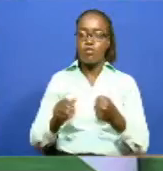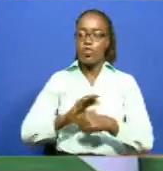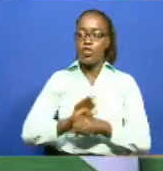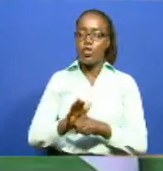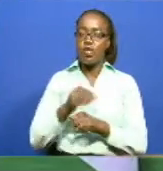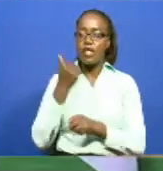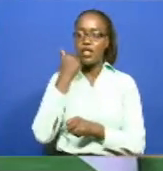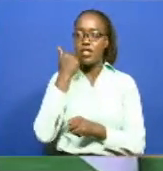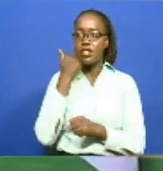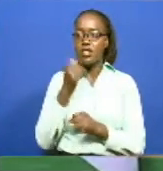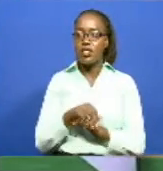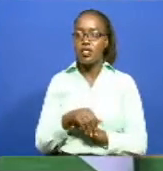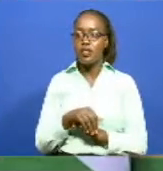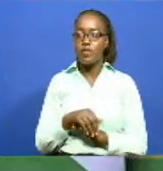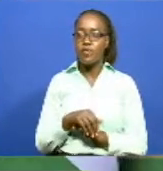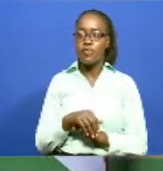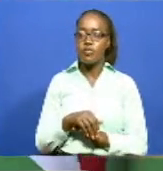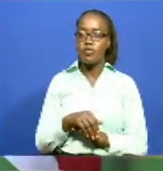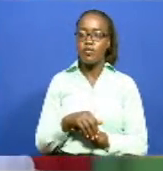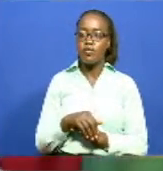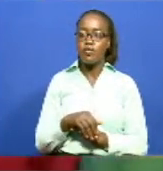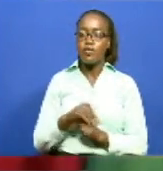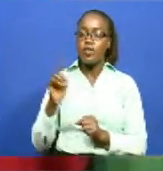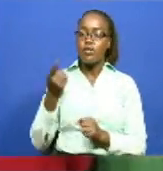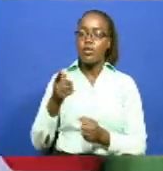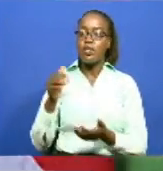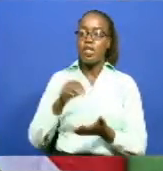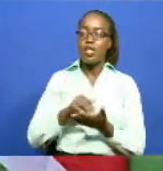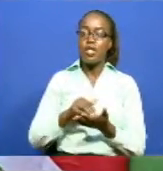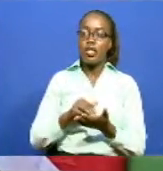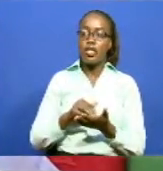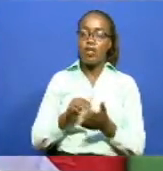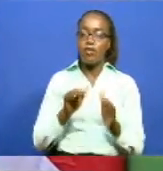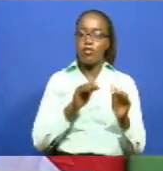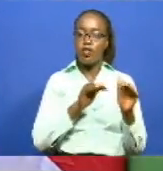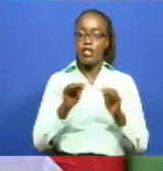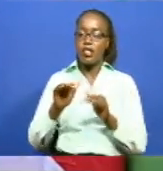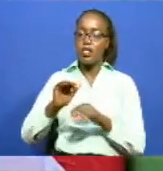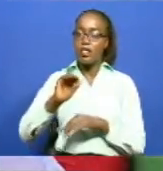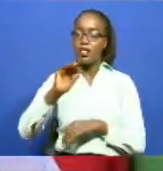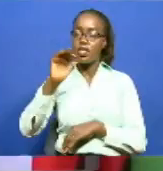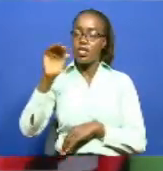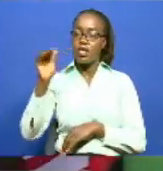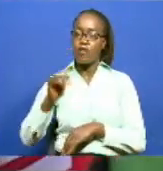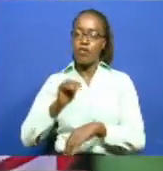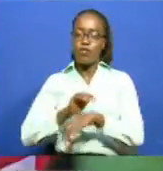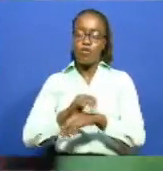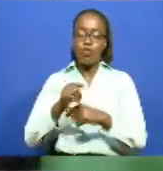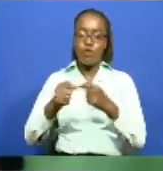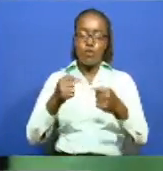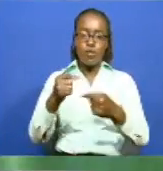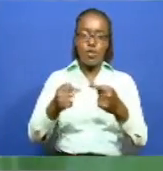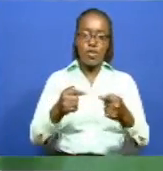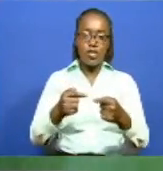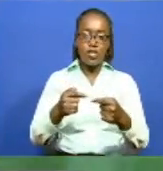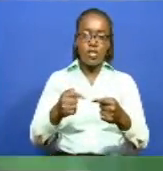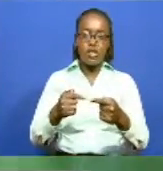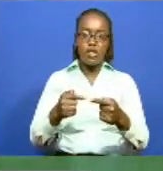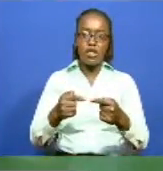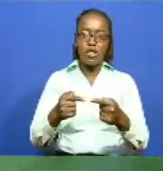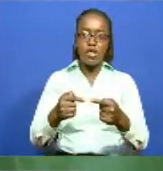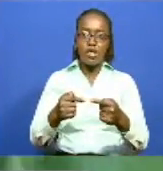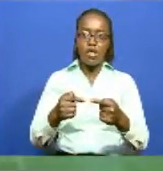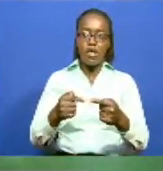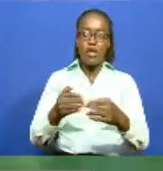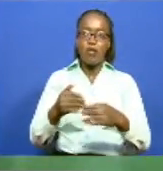disease. I would want to once again repeat on the flattening of the curve that we are making good progress. We are past the